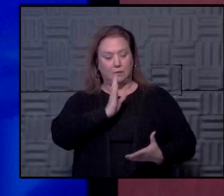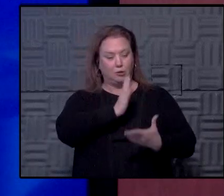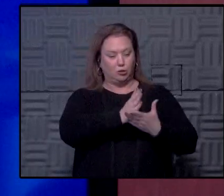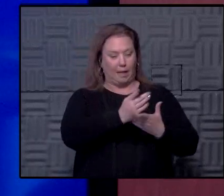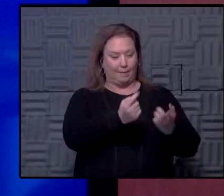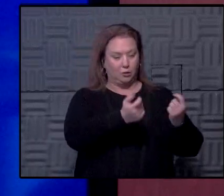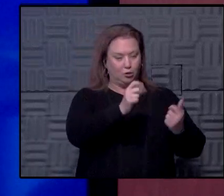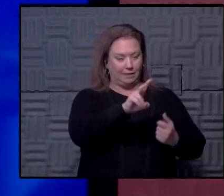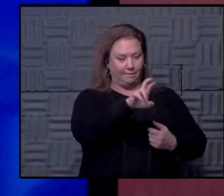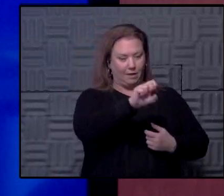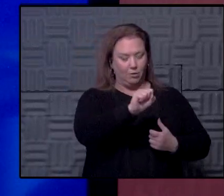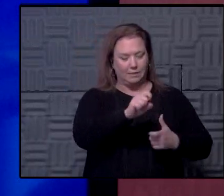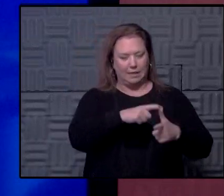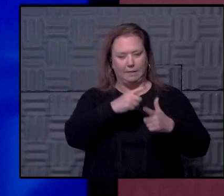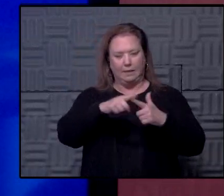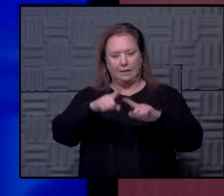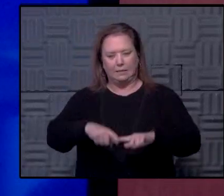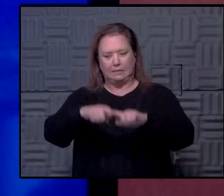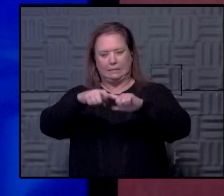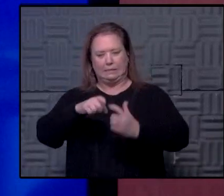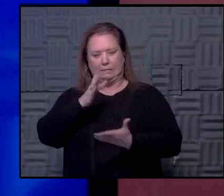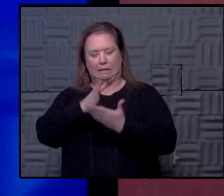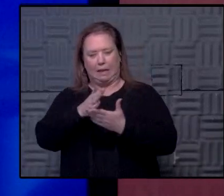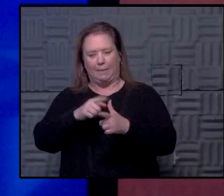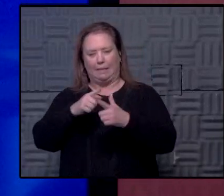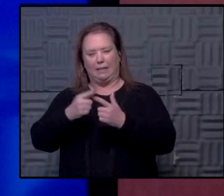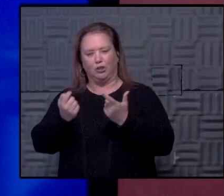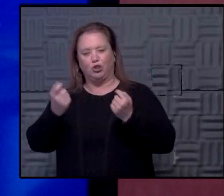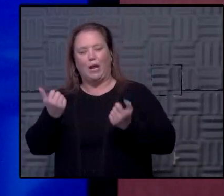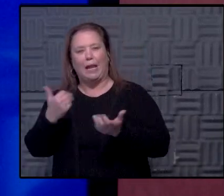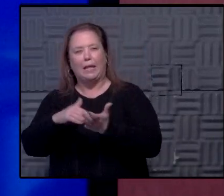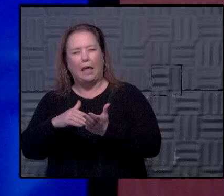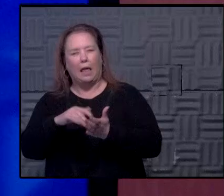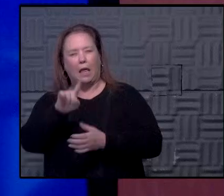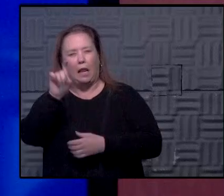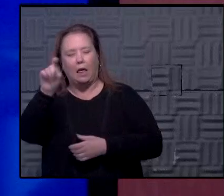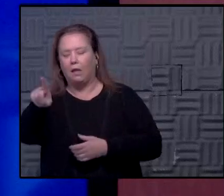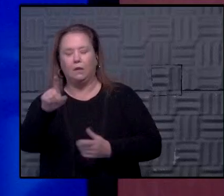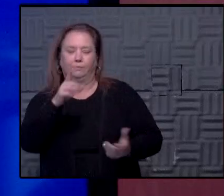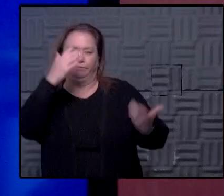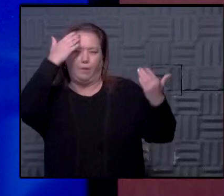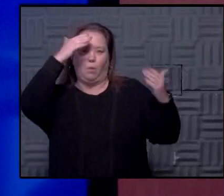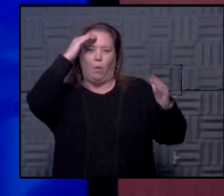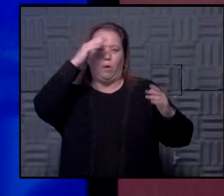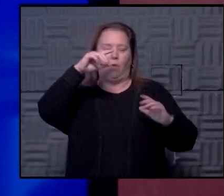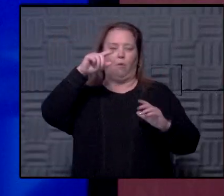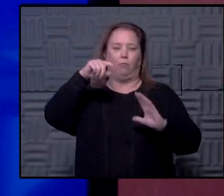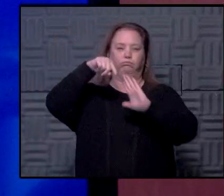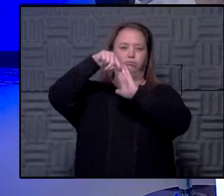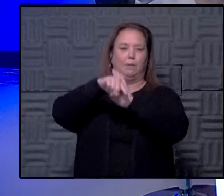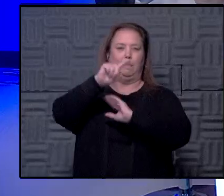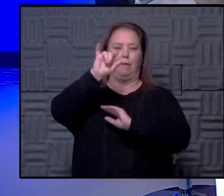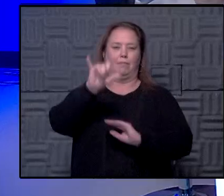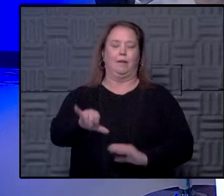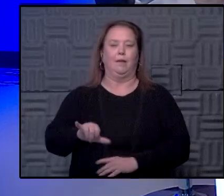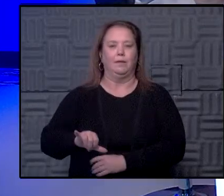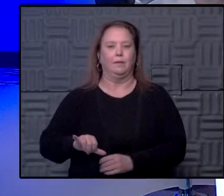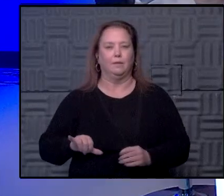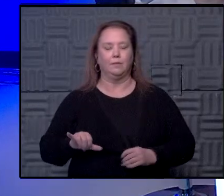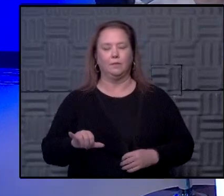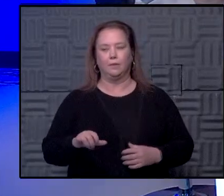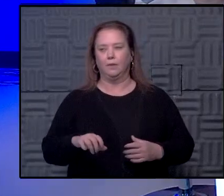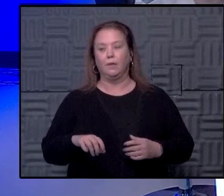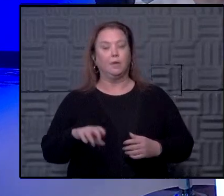start shedding the virus from time to time? And I suppose at the tail end of this infection, that could happen. We don't really know a lot about that dynamic, though, I don't think,